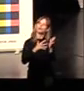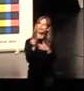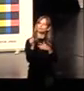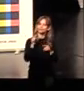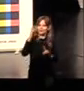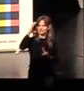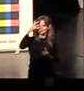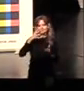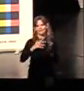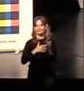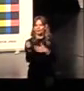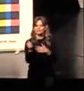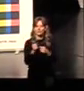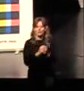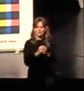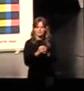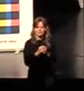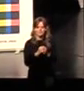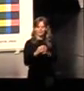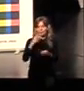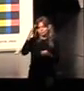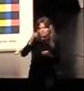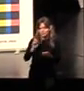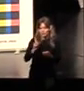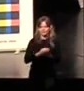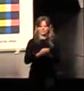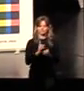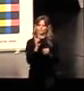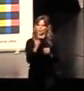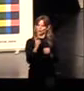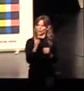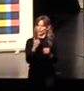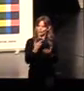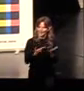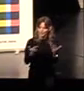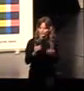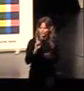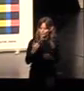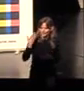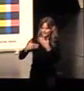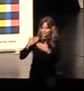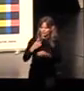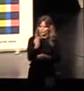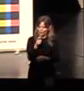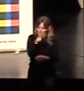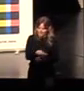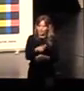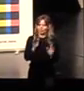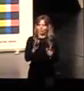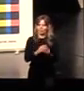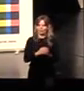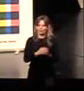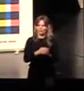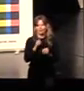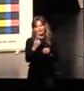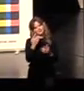de principe was wan pipel one language one culture one historie dat is de